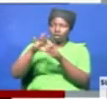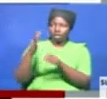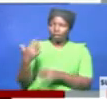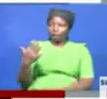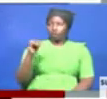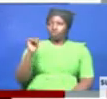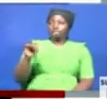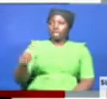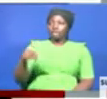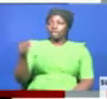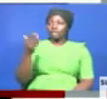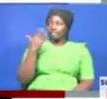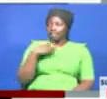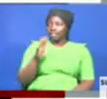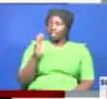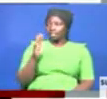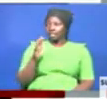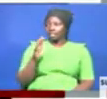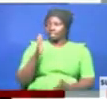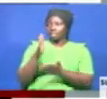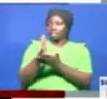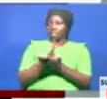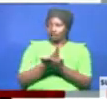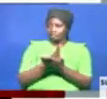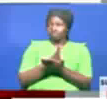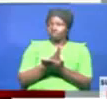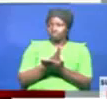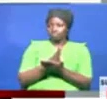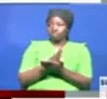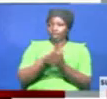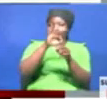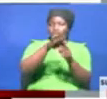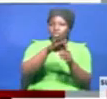given, and therefore some either are validly cast